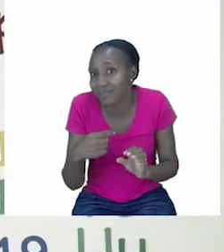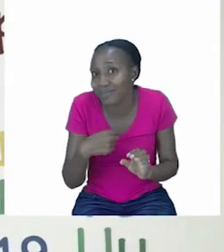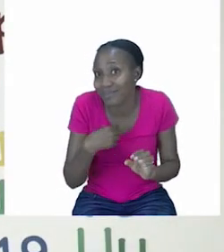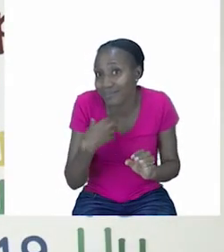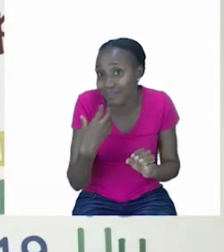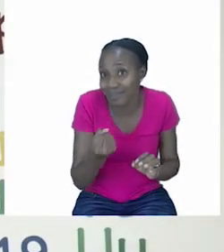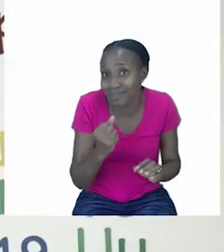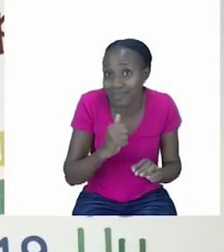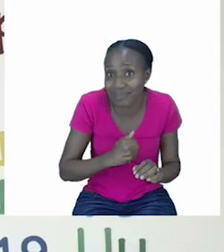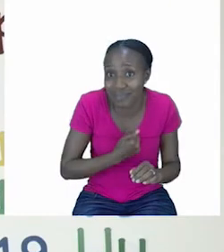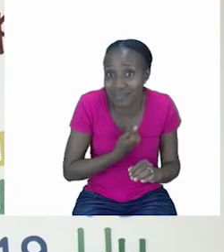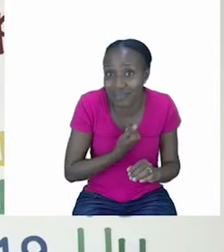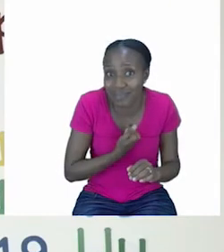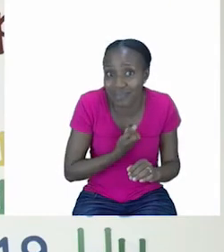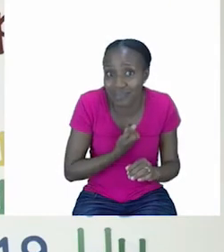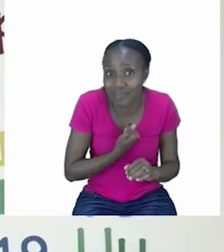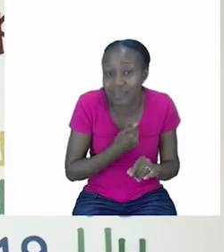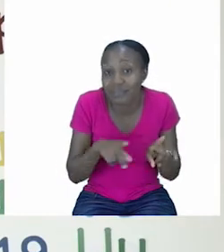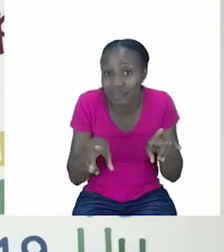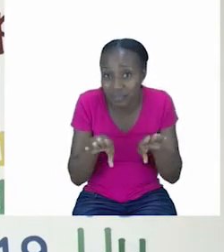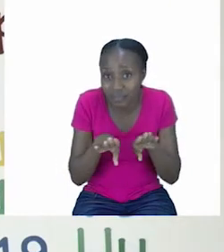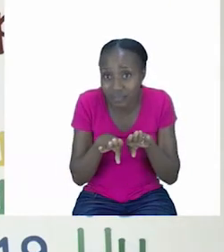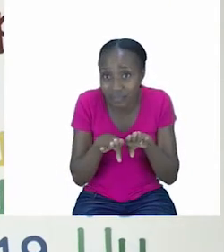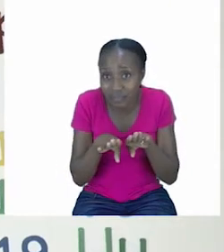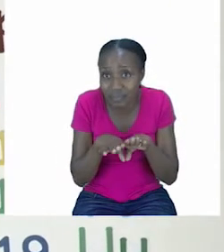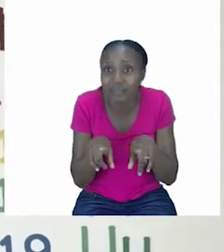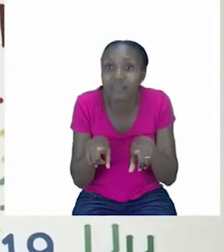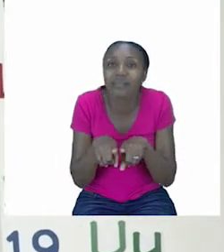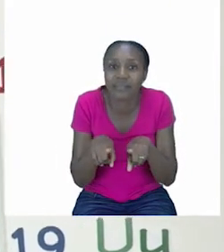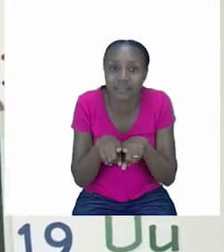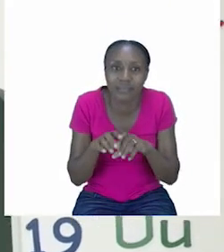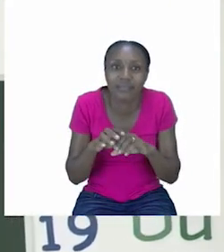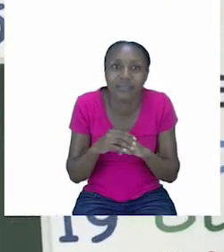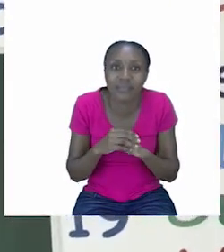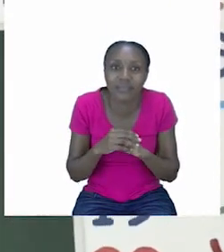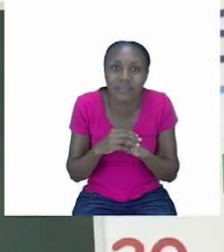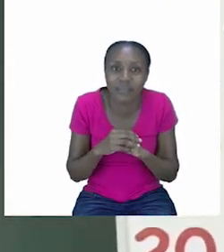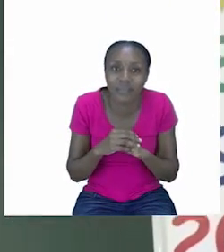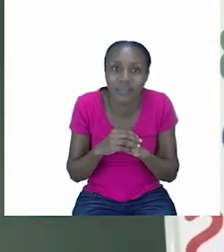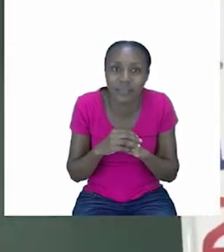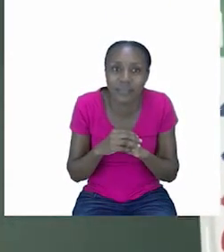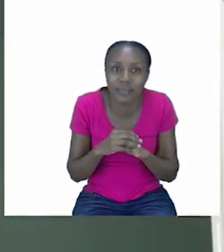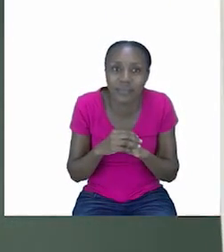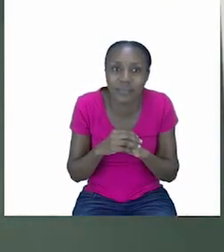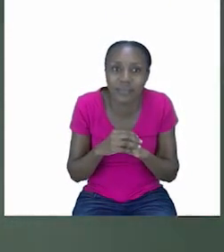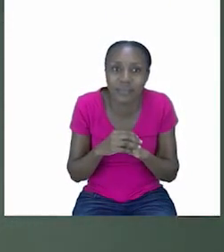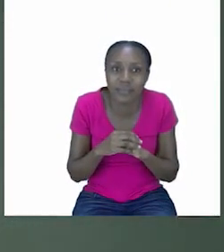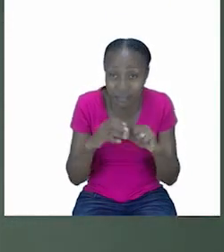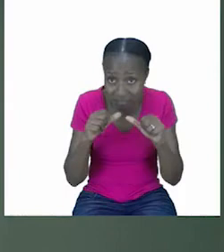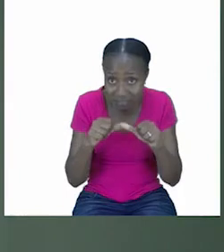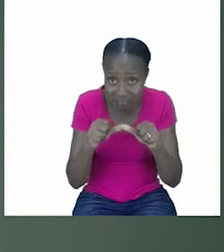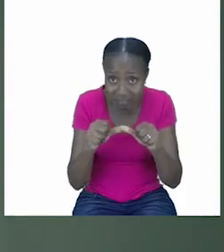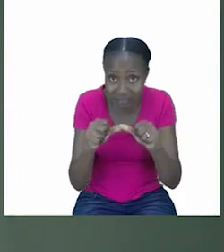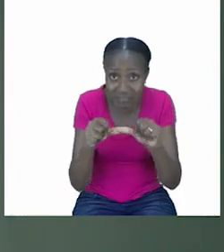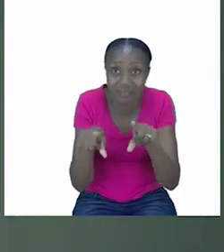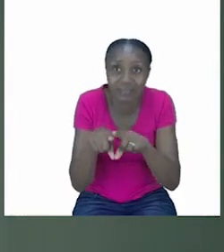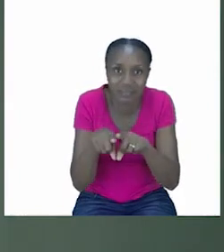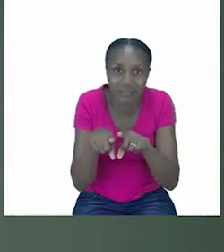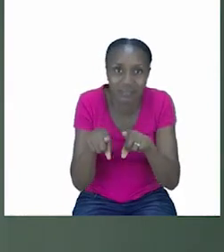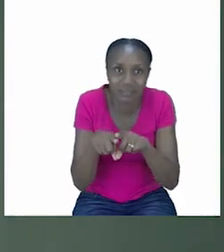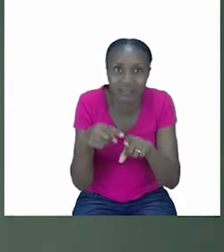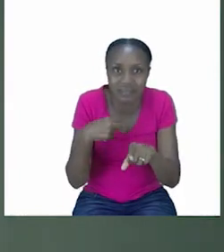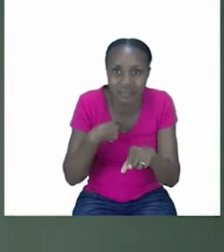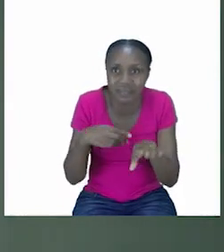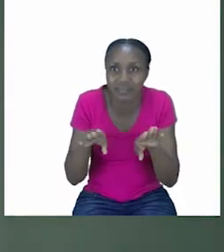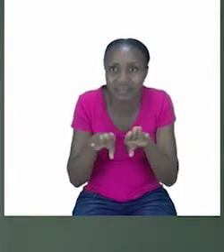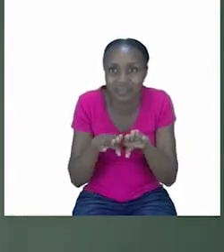going to try and join the dots of my puppy. So whilst you are joining the dots of your puppy, I'm also